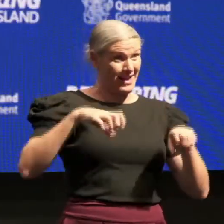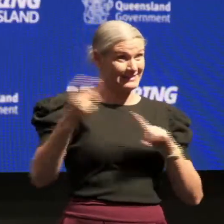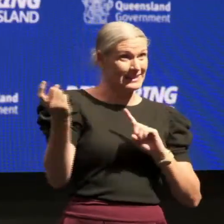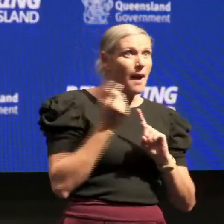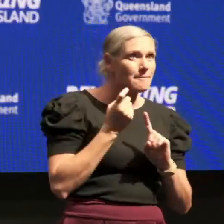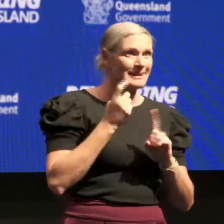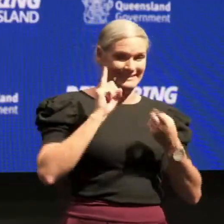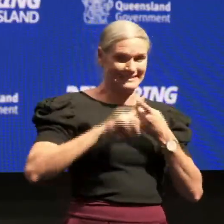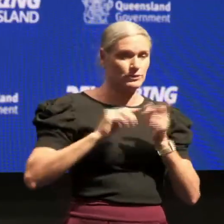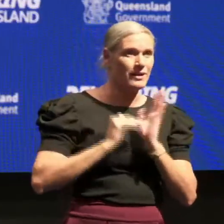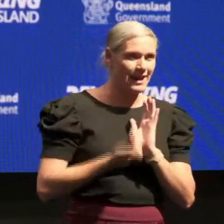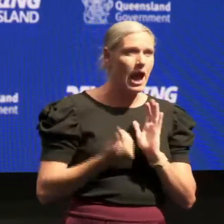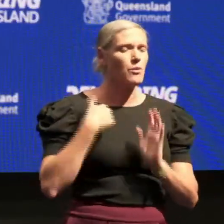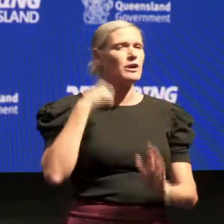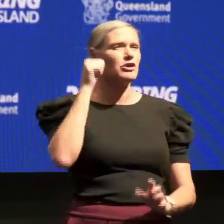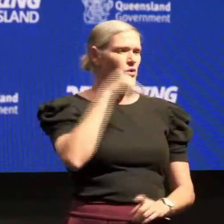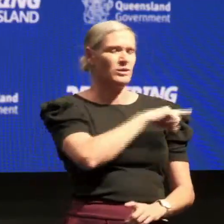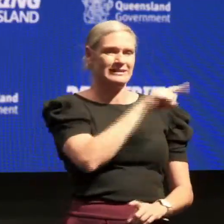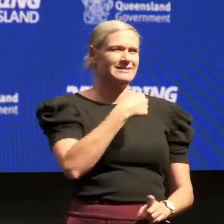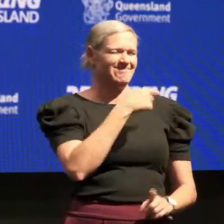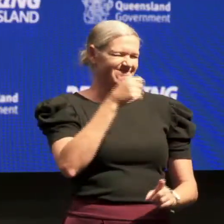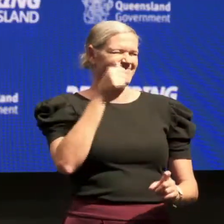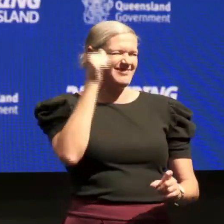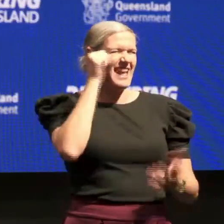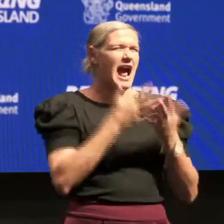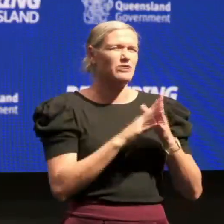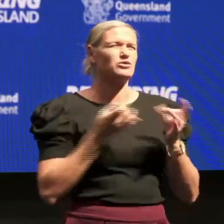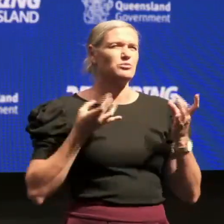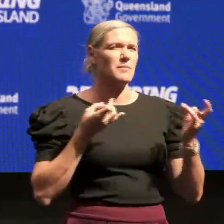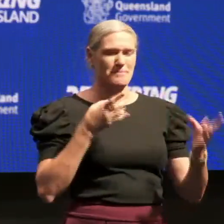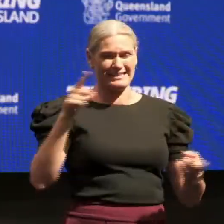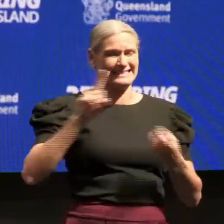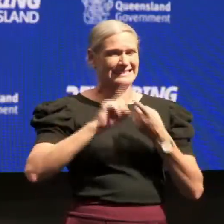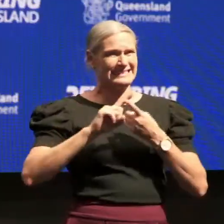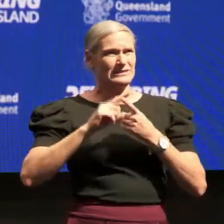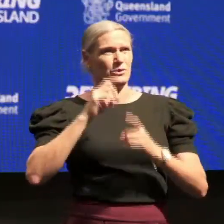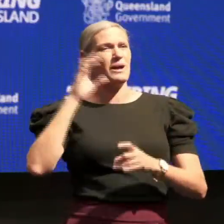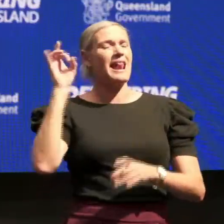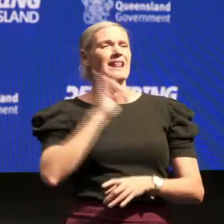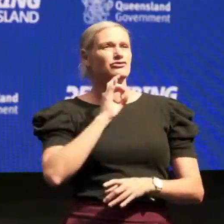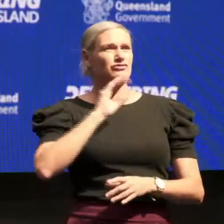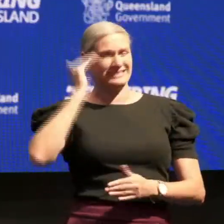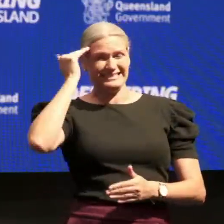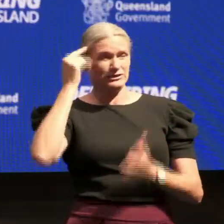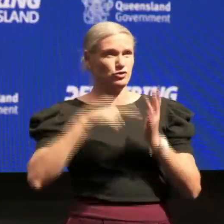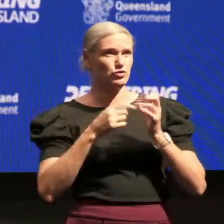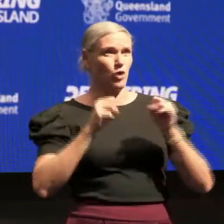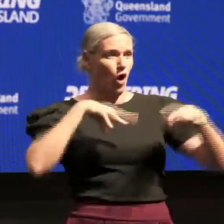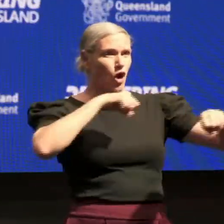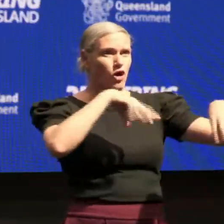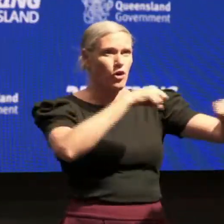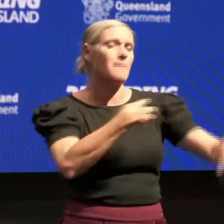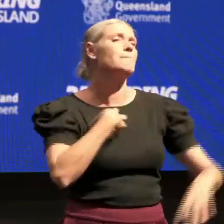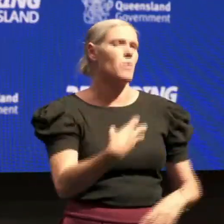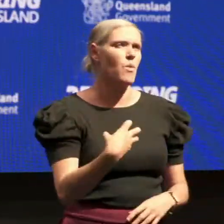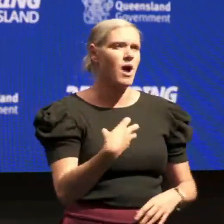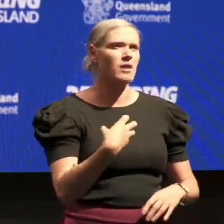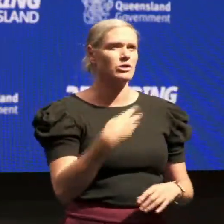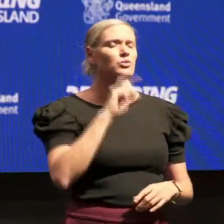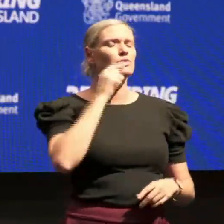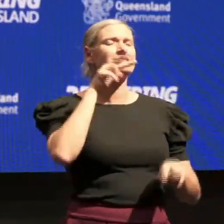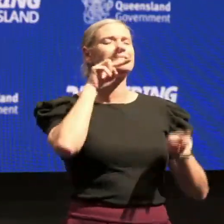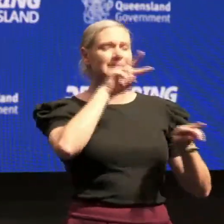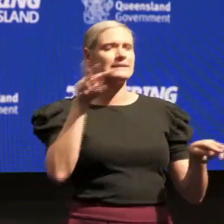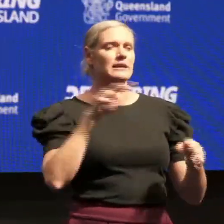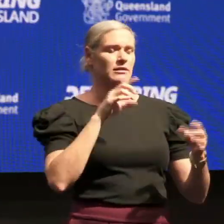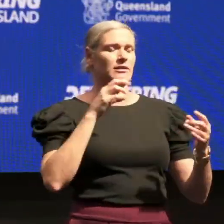occurring shows you the kind of level of dedication that those workers have, and I'm very confident that you'll see a large percentage of